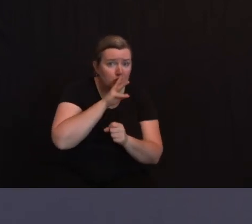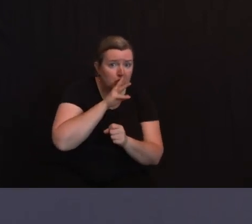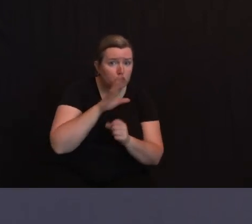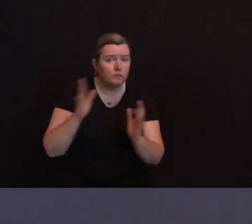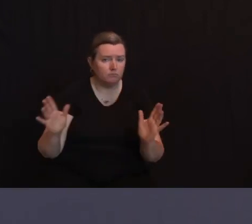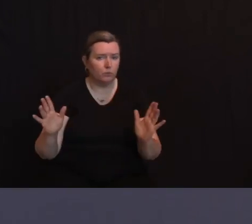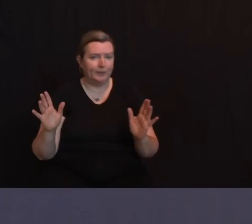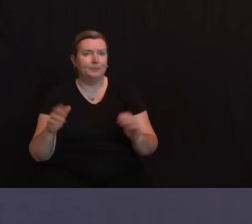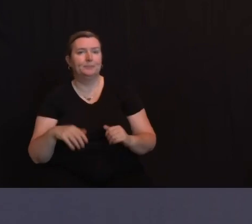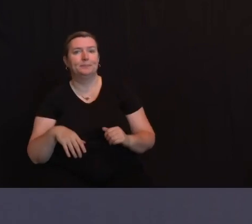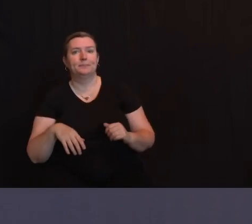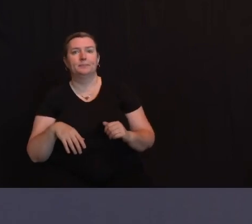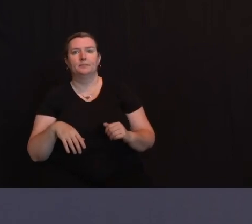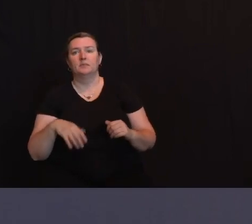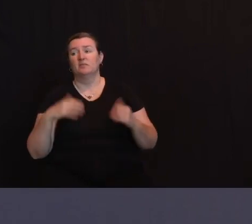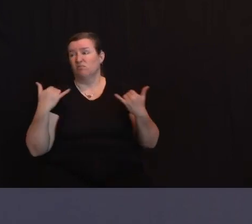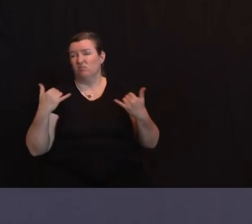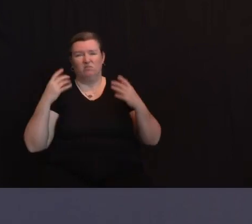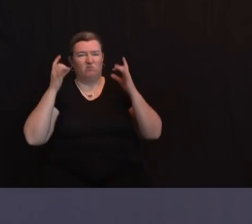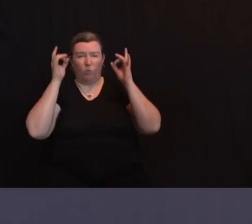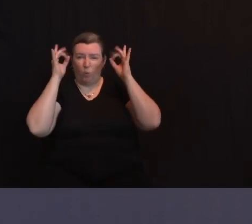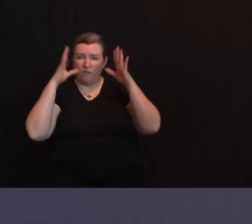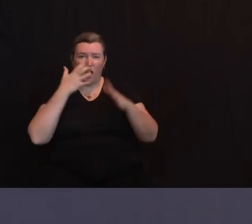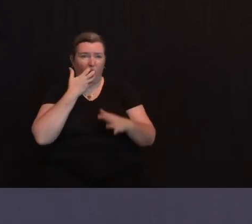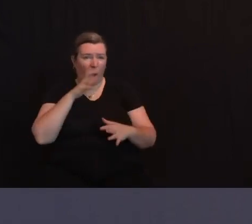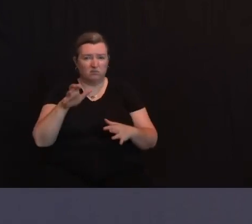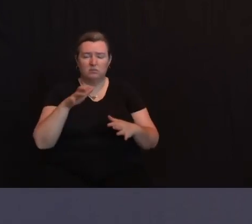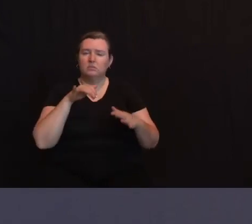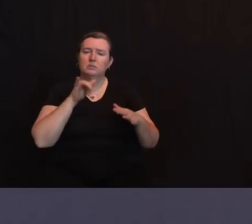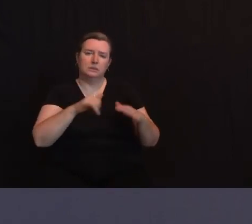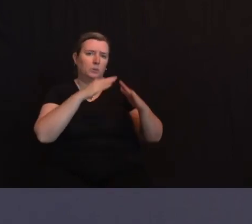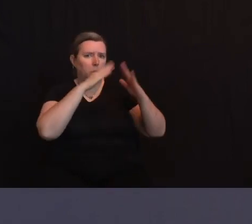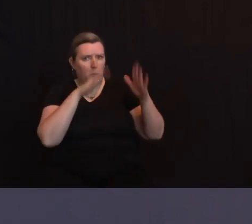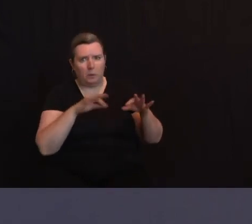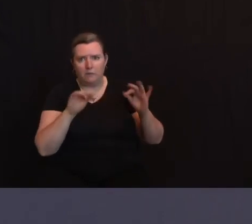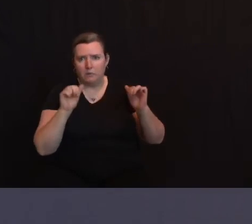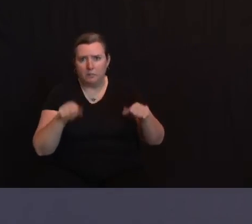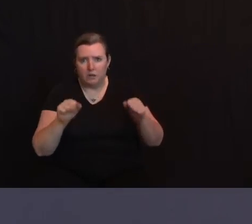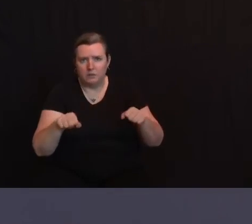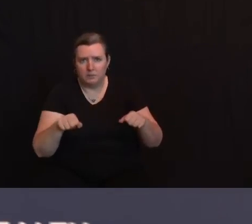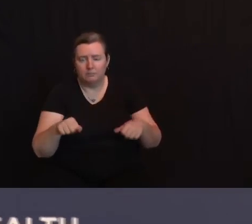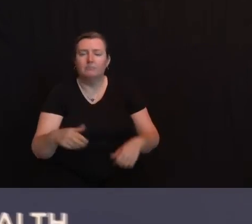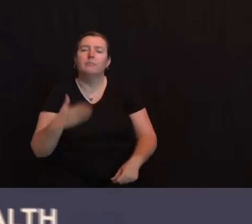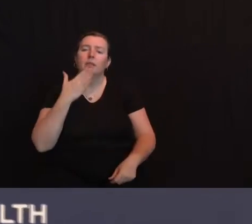days that are pretty brutal on the heat front, so stay indoors if you can, folks. Thank you all, and God bless you all.